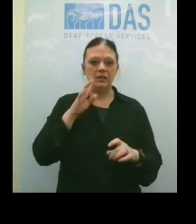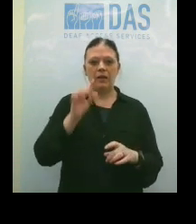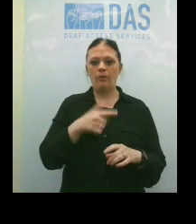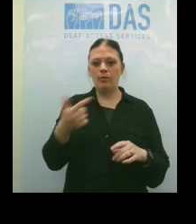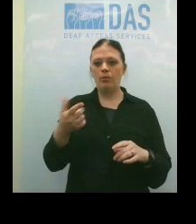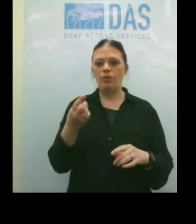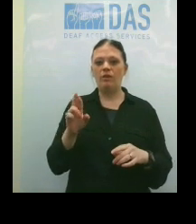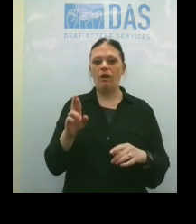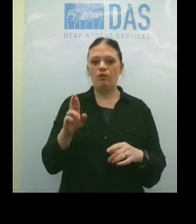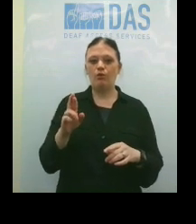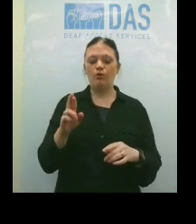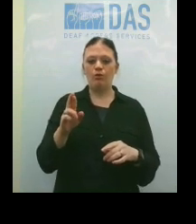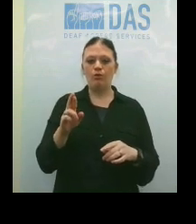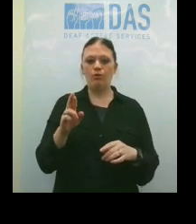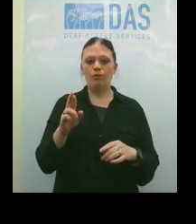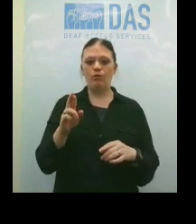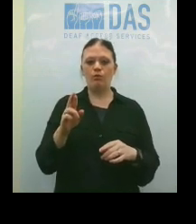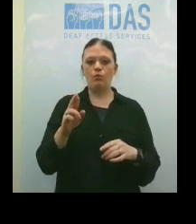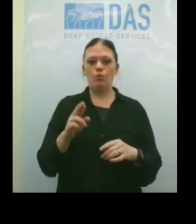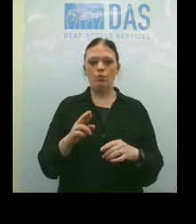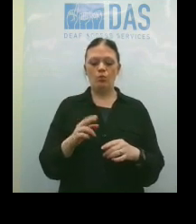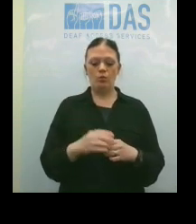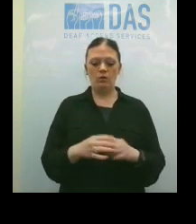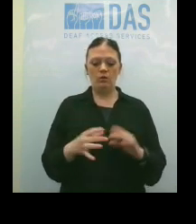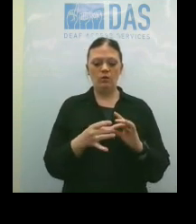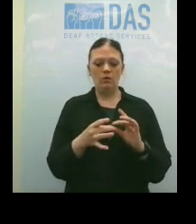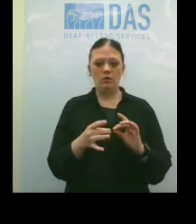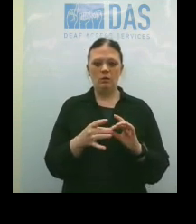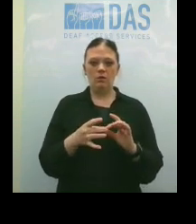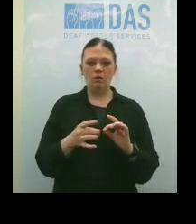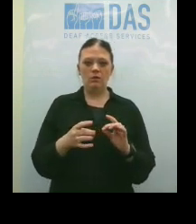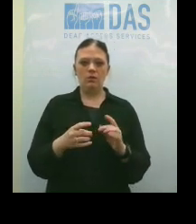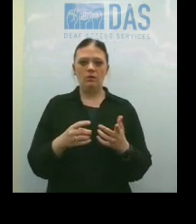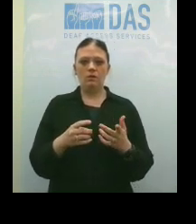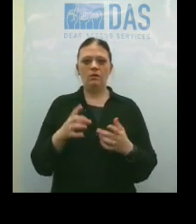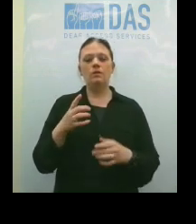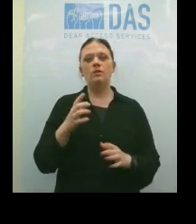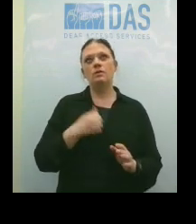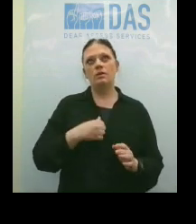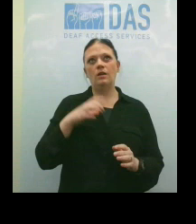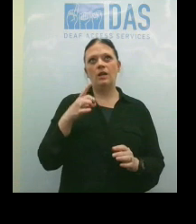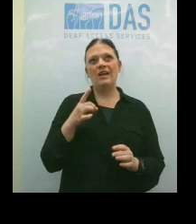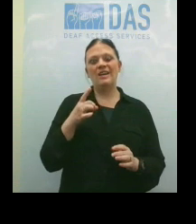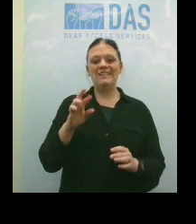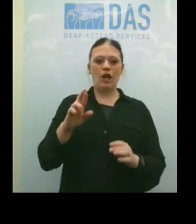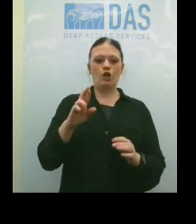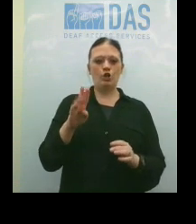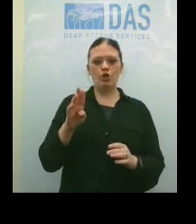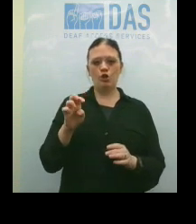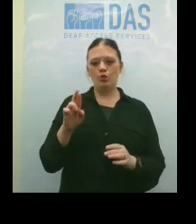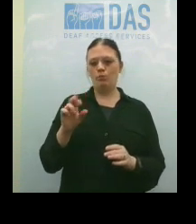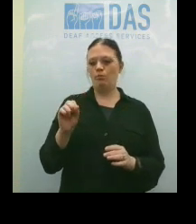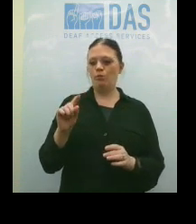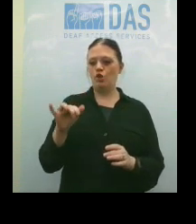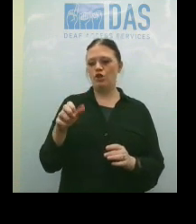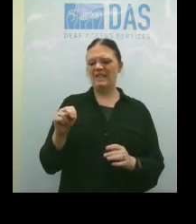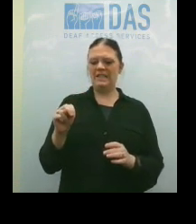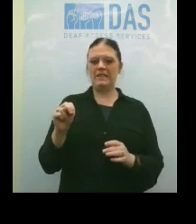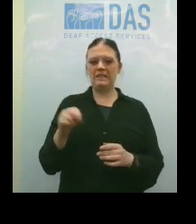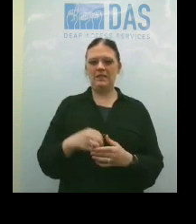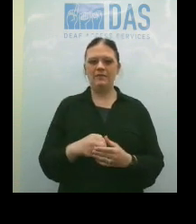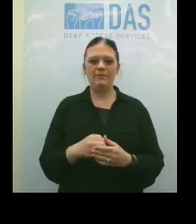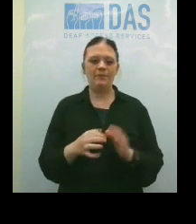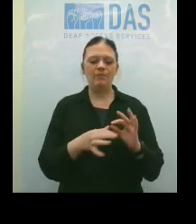Doc Burstein to go through the upcoming Dr. Burstein, my mother's going to yell at me again, Dr. Burstein,